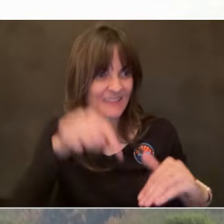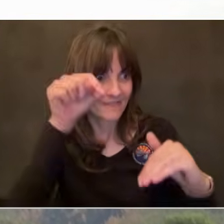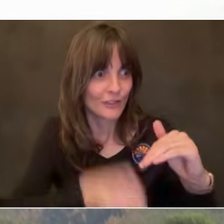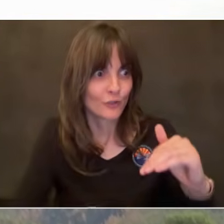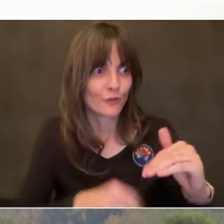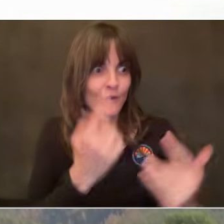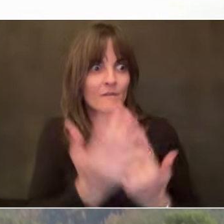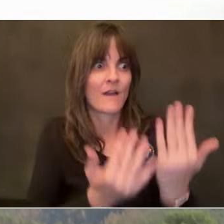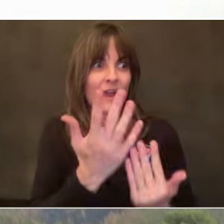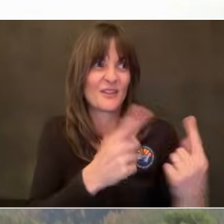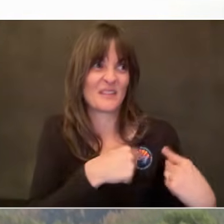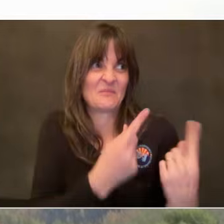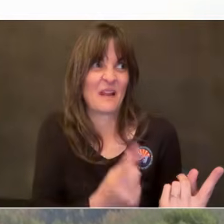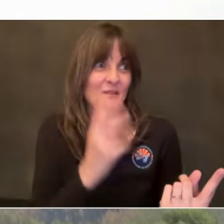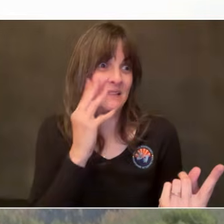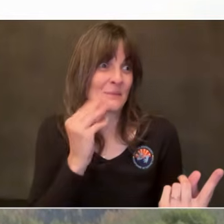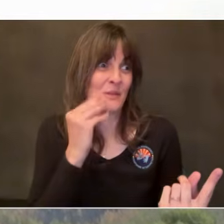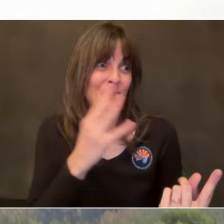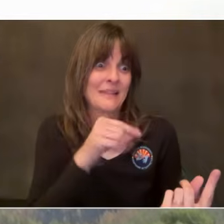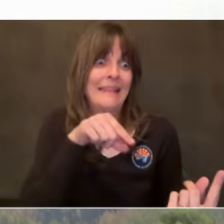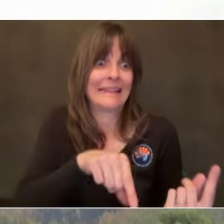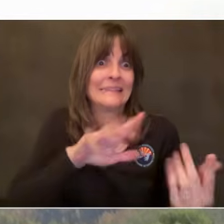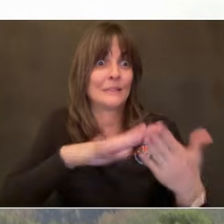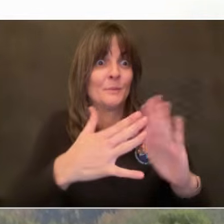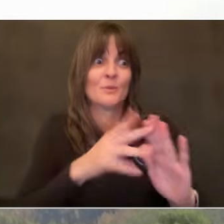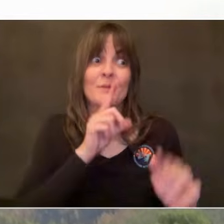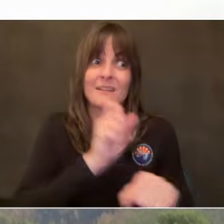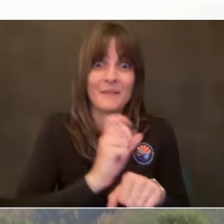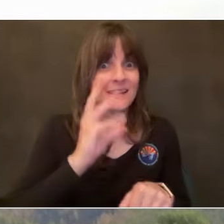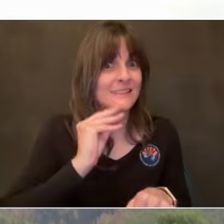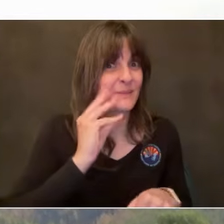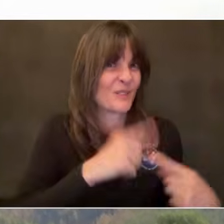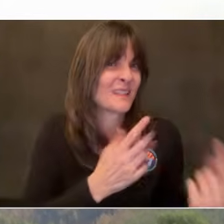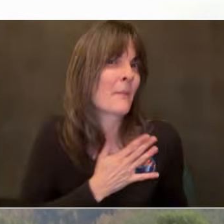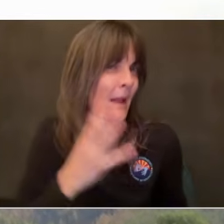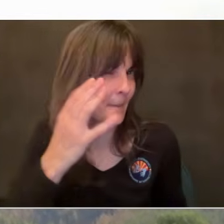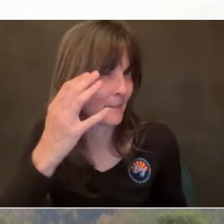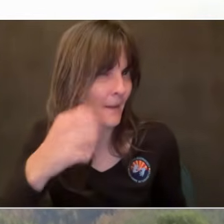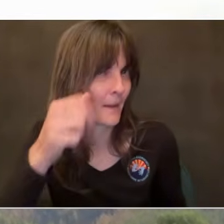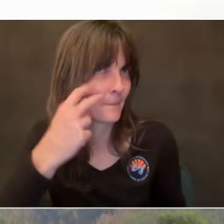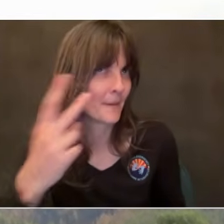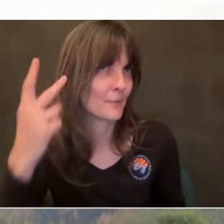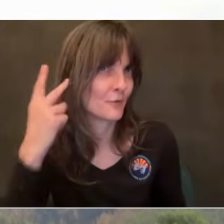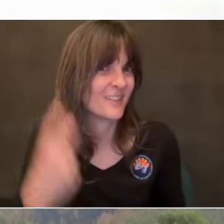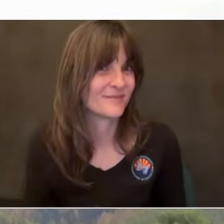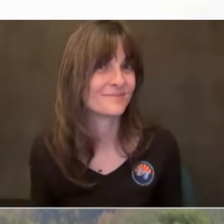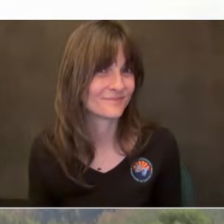of, and probably that our community's ever seen, at least in my memory of living here.